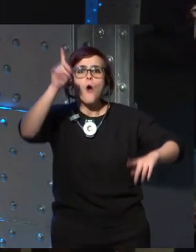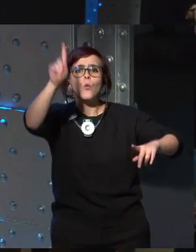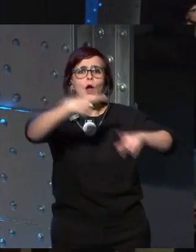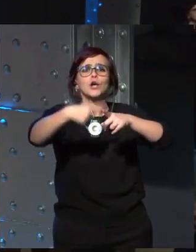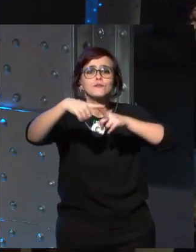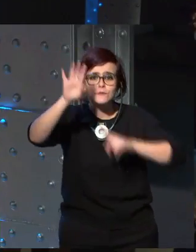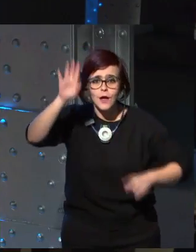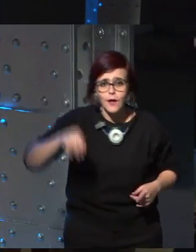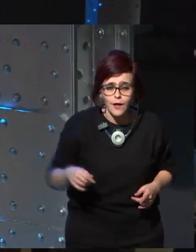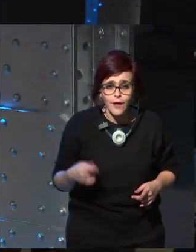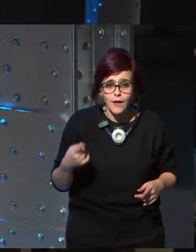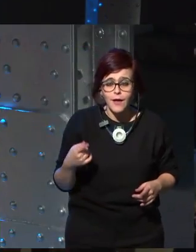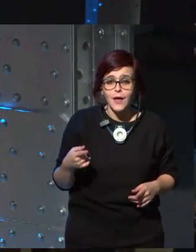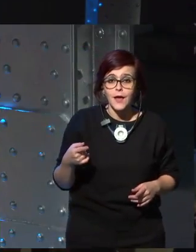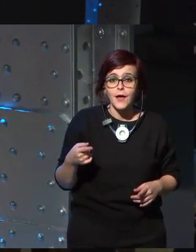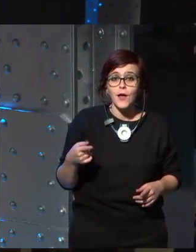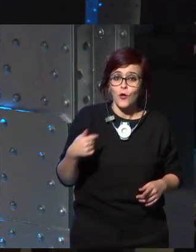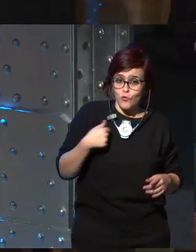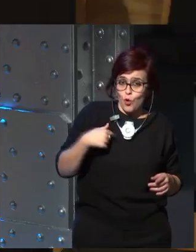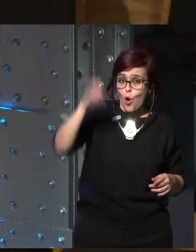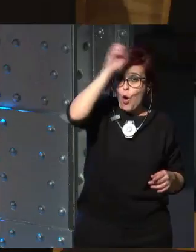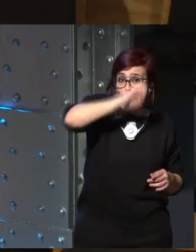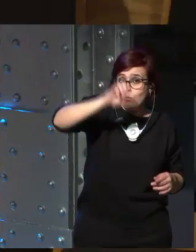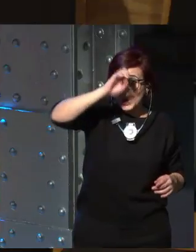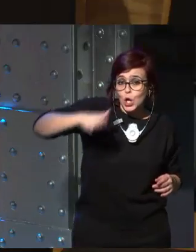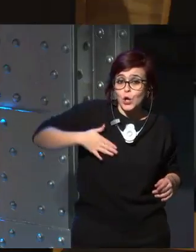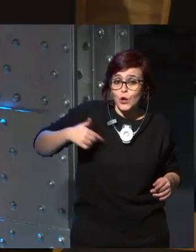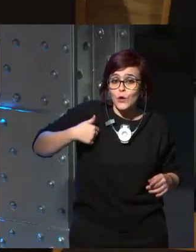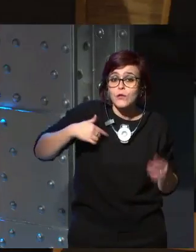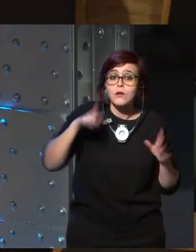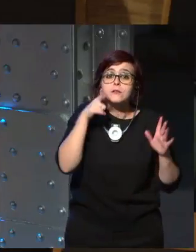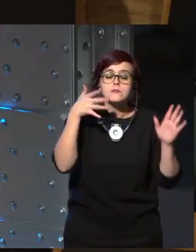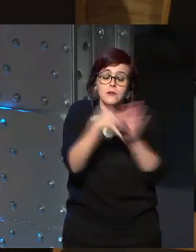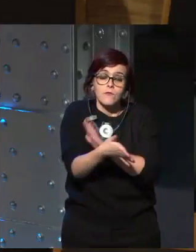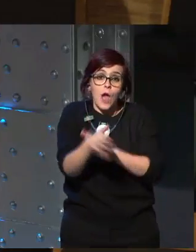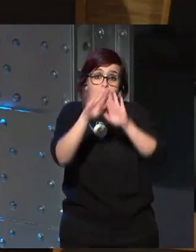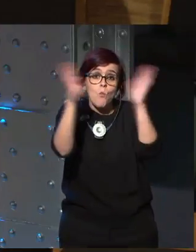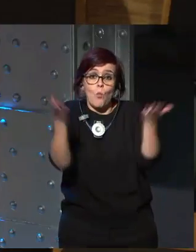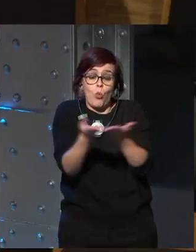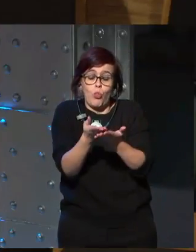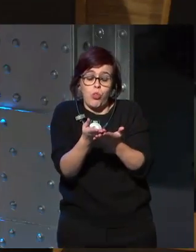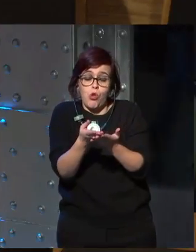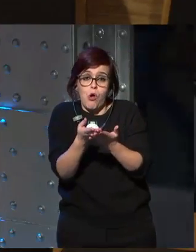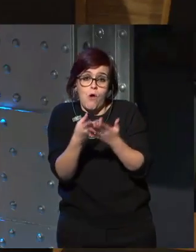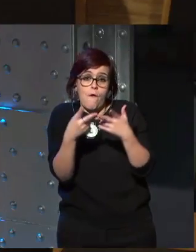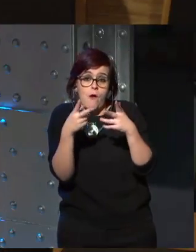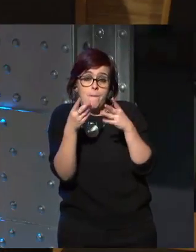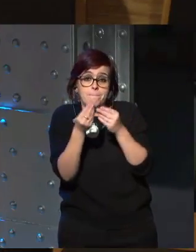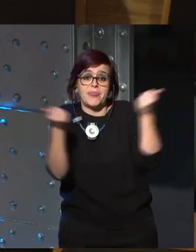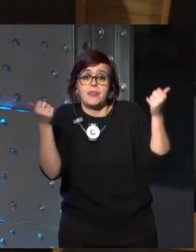And the hashtag too, don't forget, you can send your messages that way. That's not the end of the